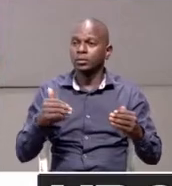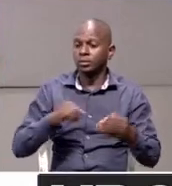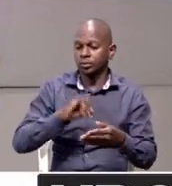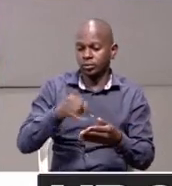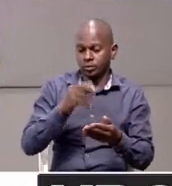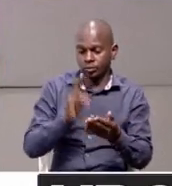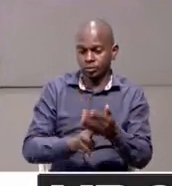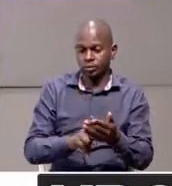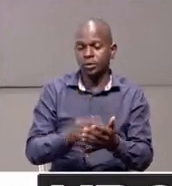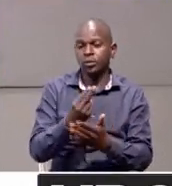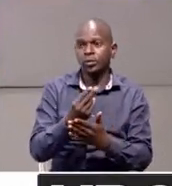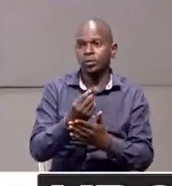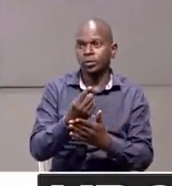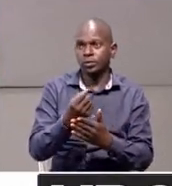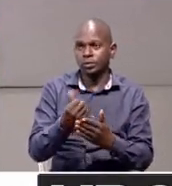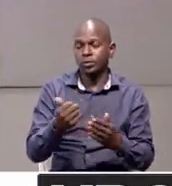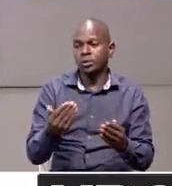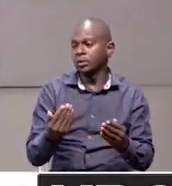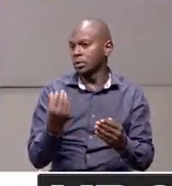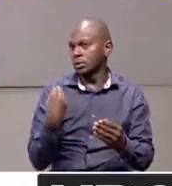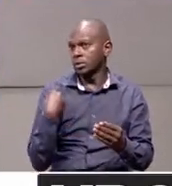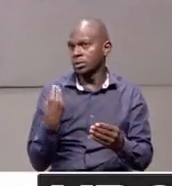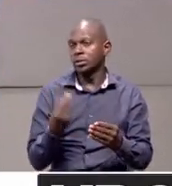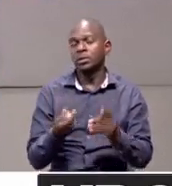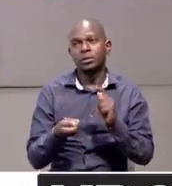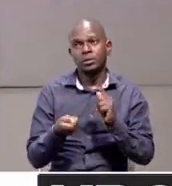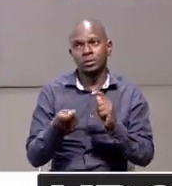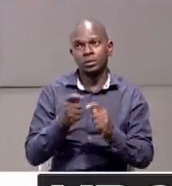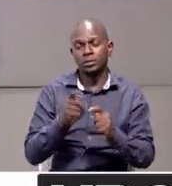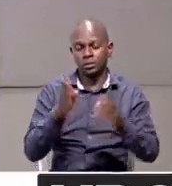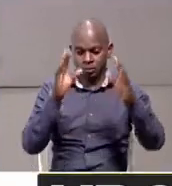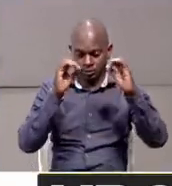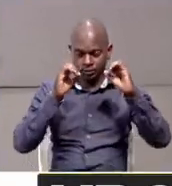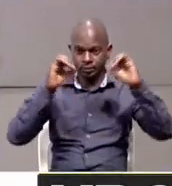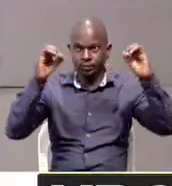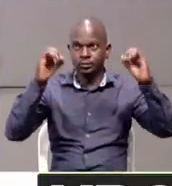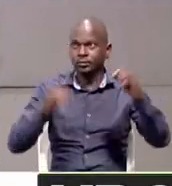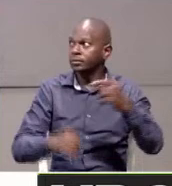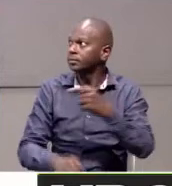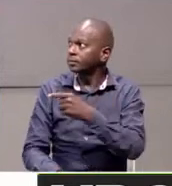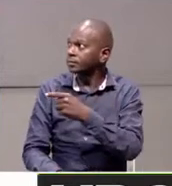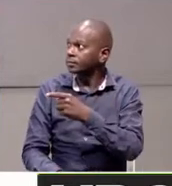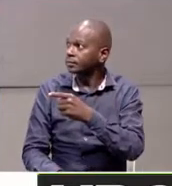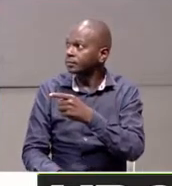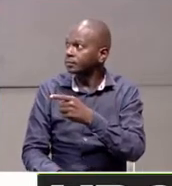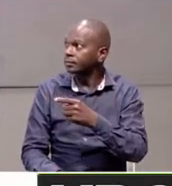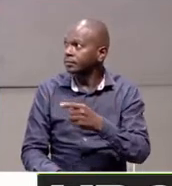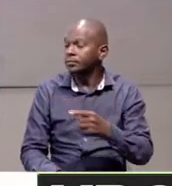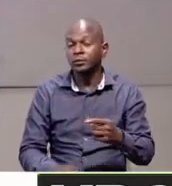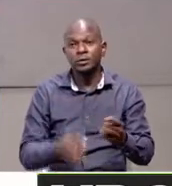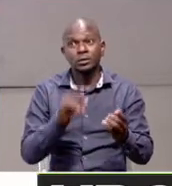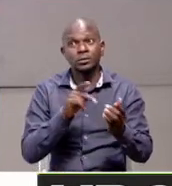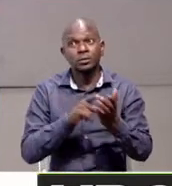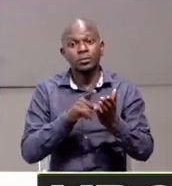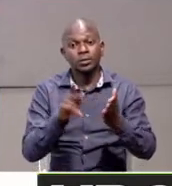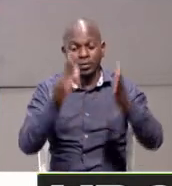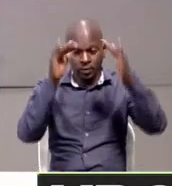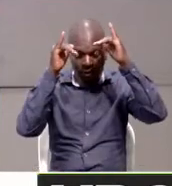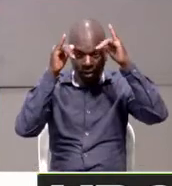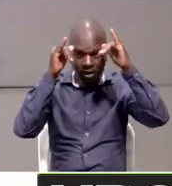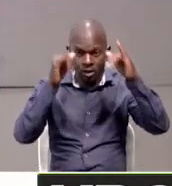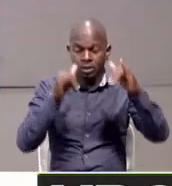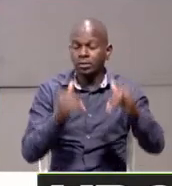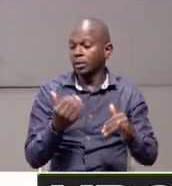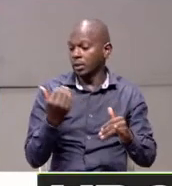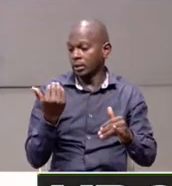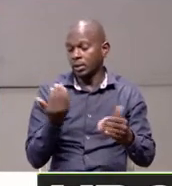June 2016 until the recent reshuffle by His Excellency the President. Start talking about the compensation of the cows. My late